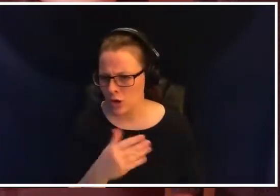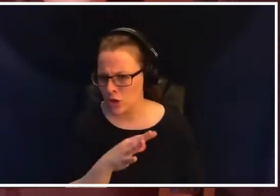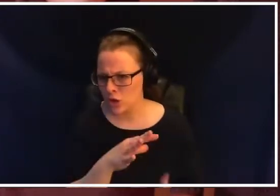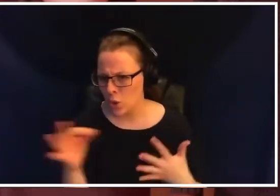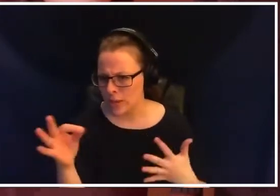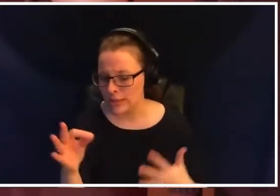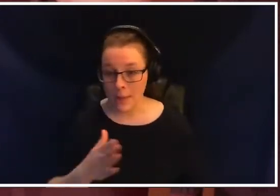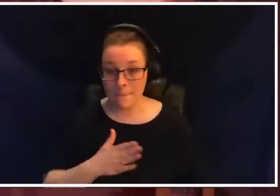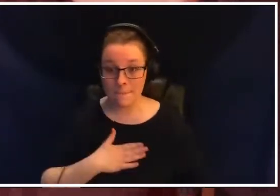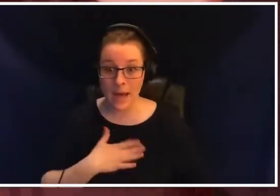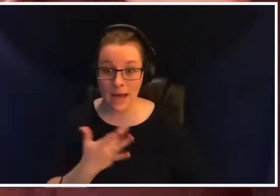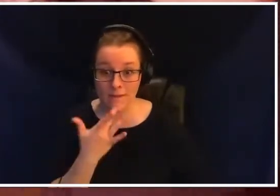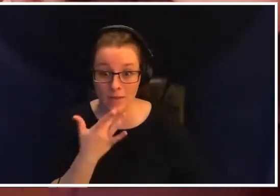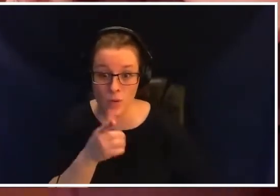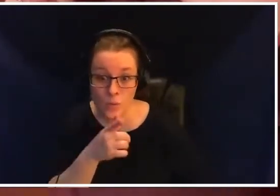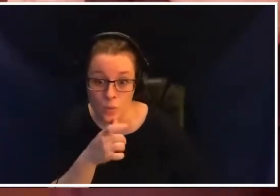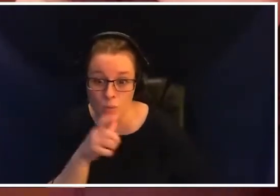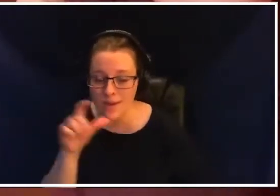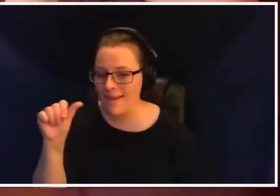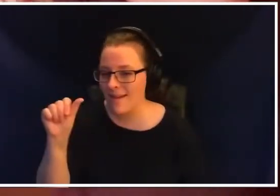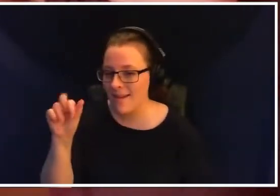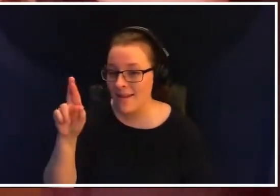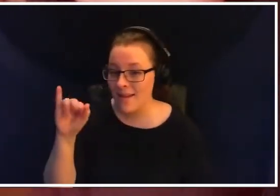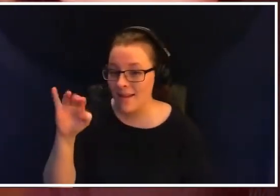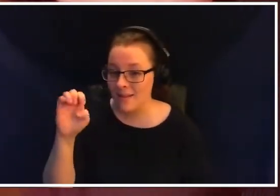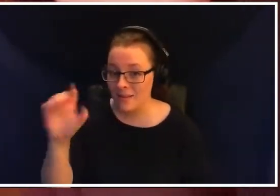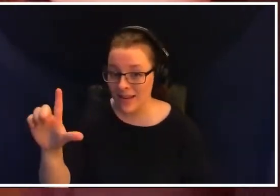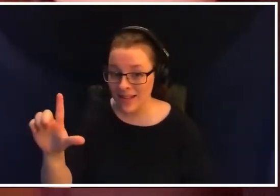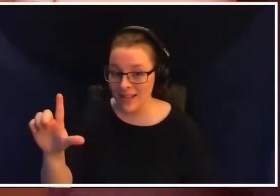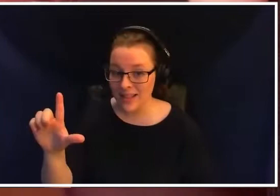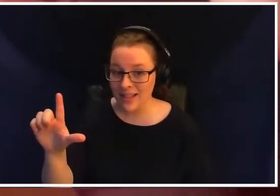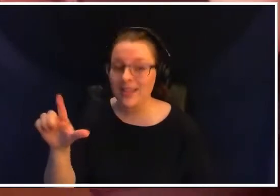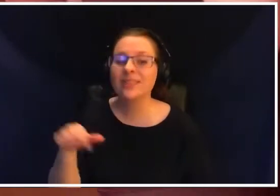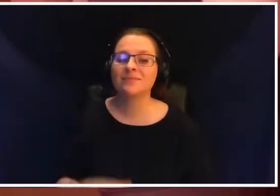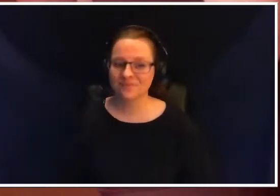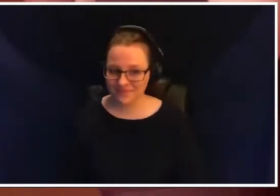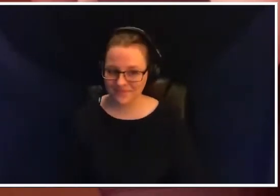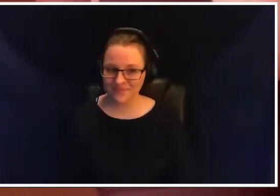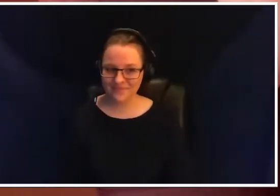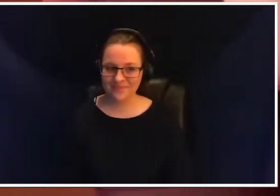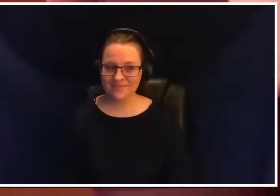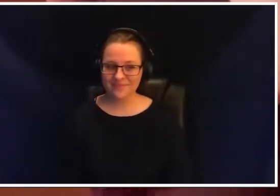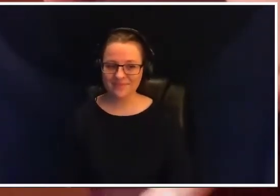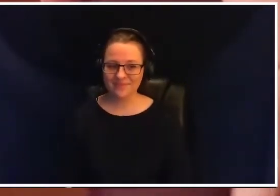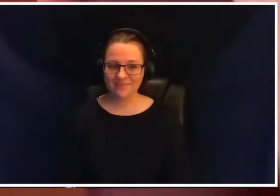is Ariel, and this is her song from the Broadway musical The Little Mermaid.